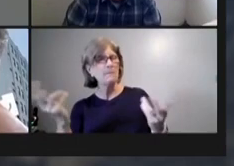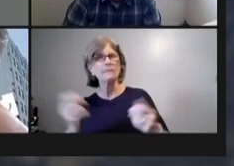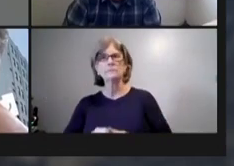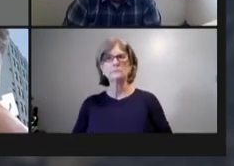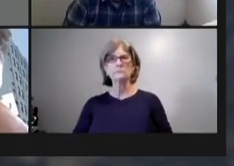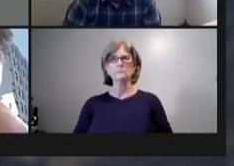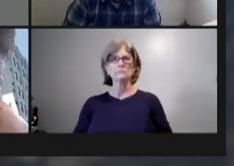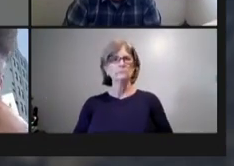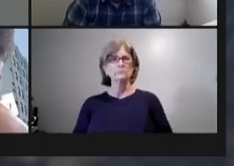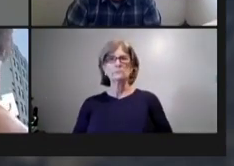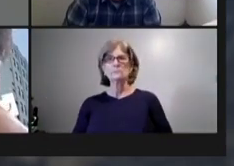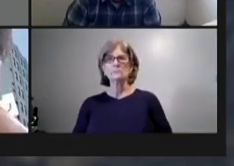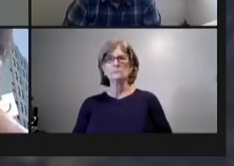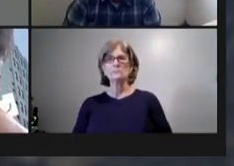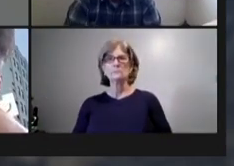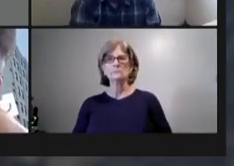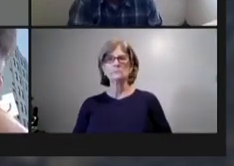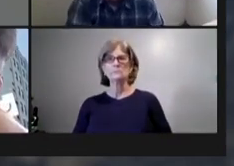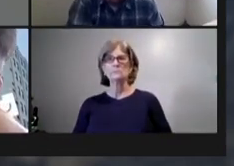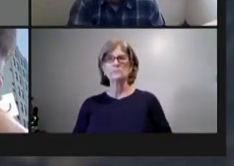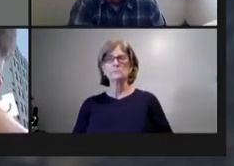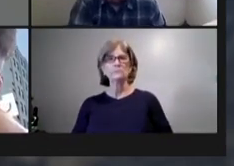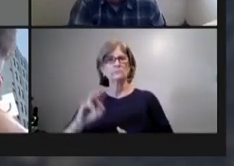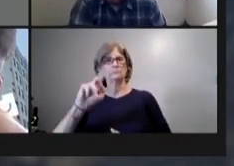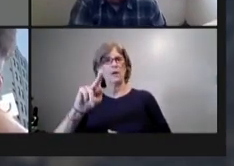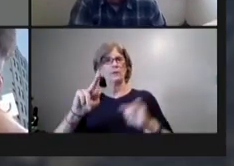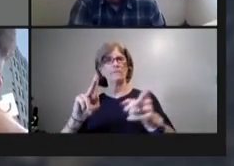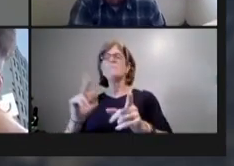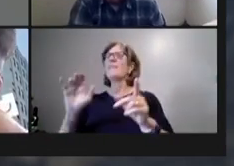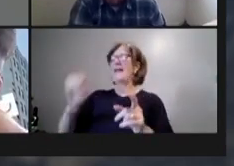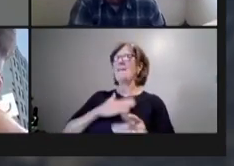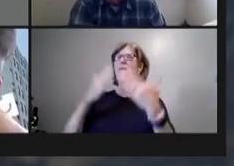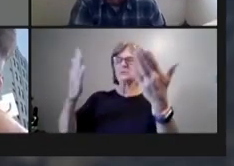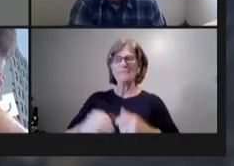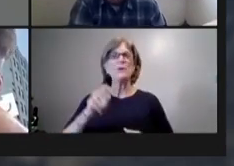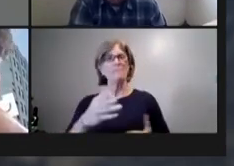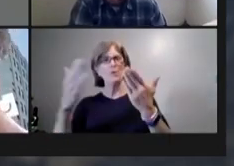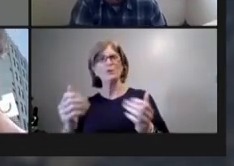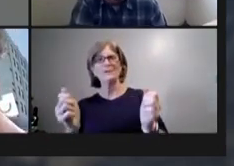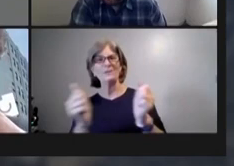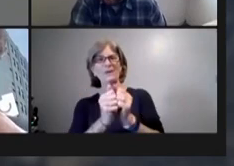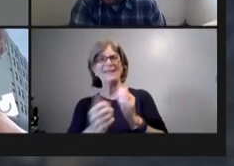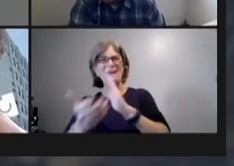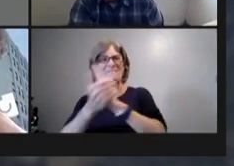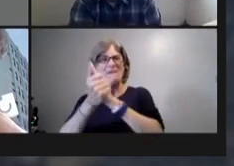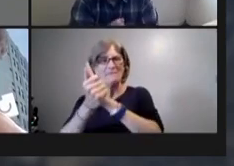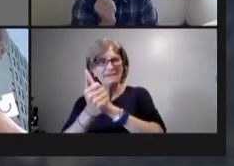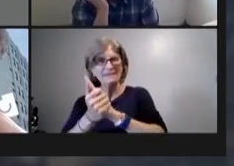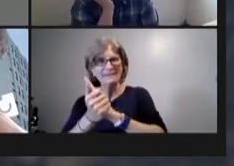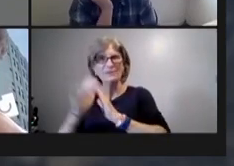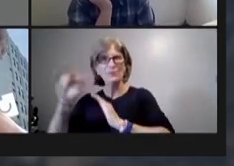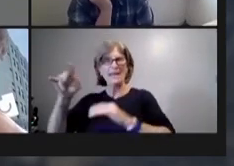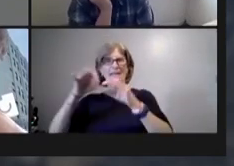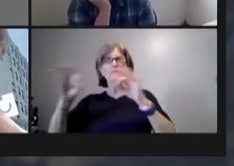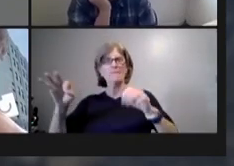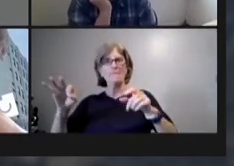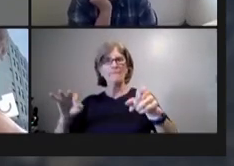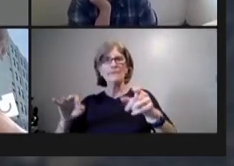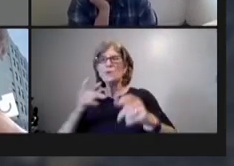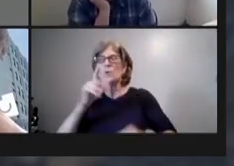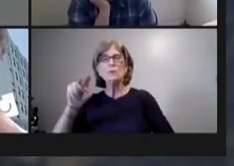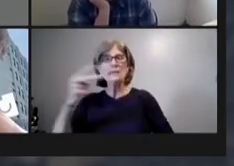So Mark, are you making that motion? Yes, I am. Motion with amendments to the language. Can we have a second?